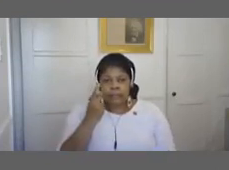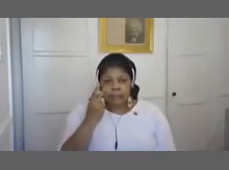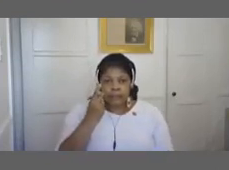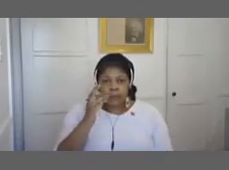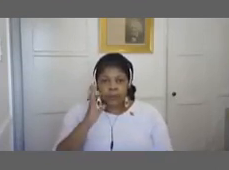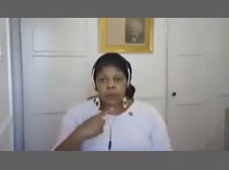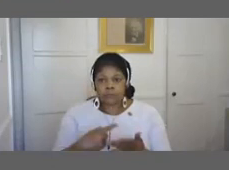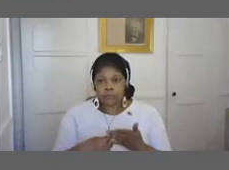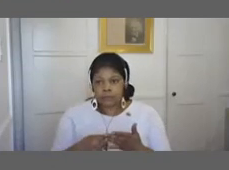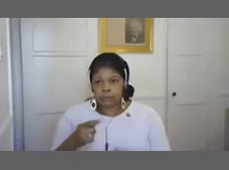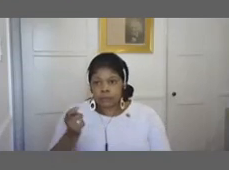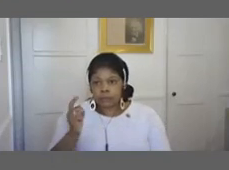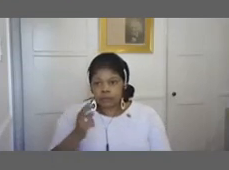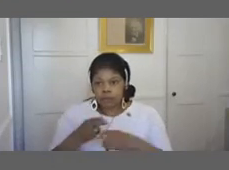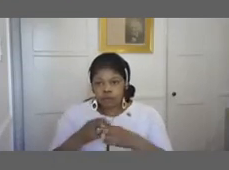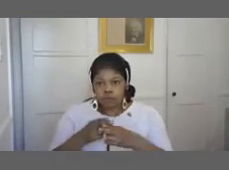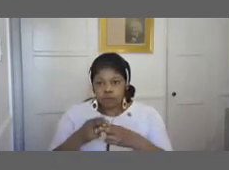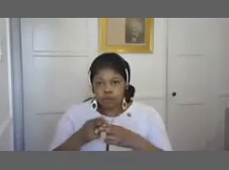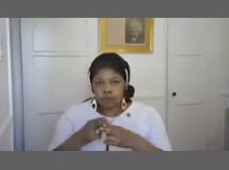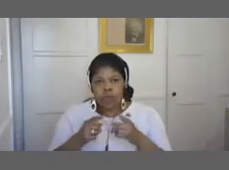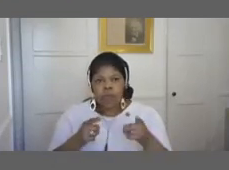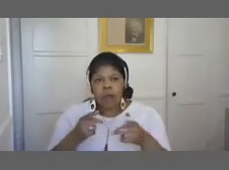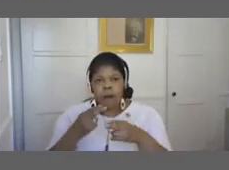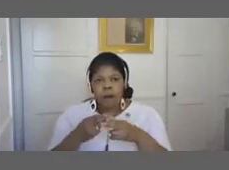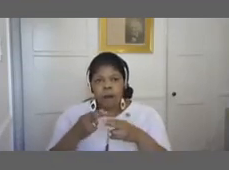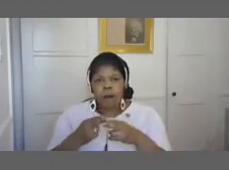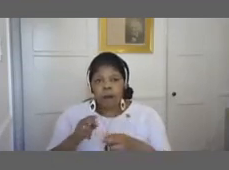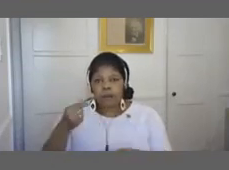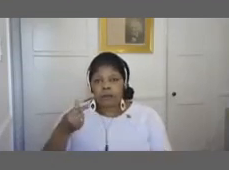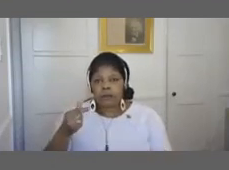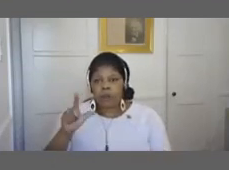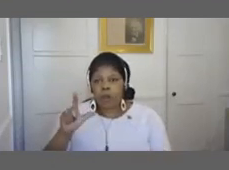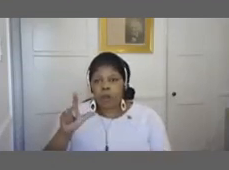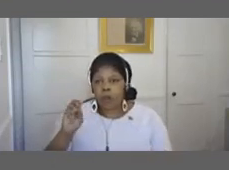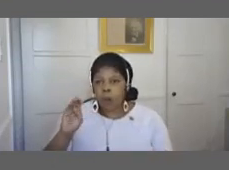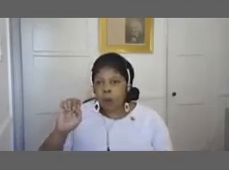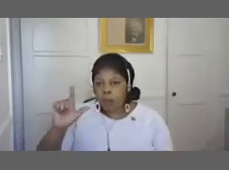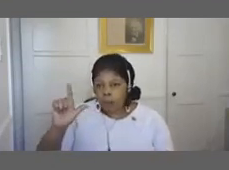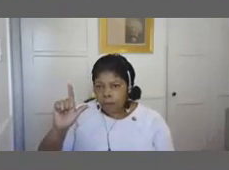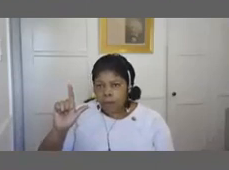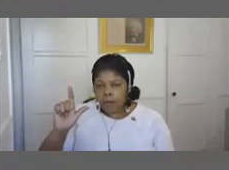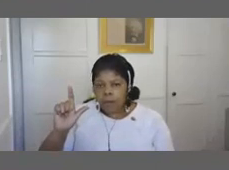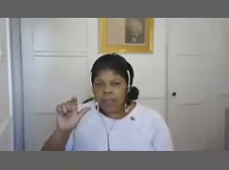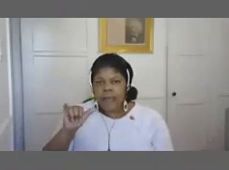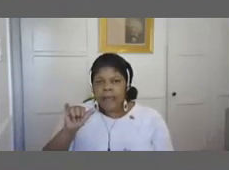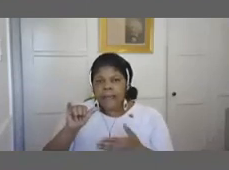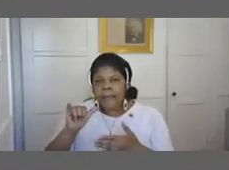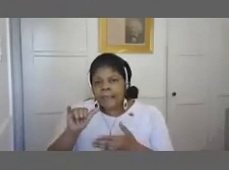minutes, is that this is a global color. And by default, global colors are selected. There's a